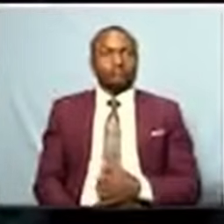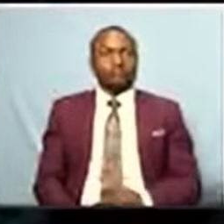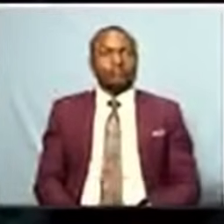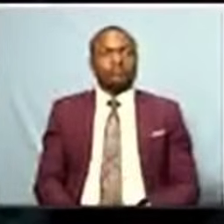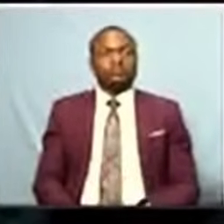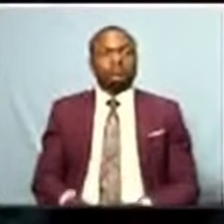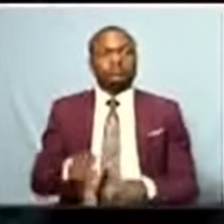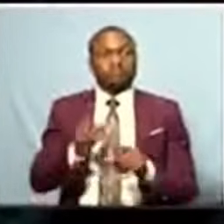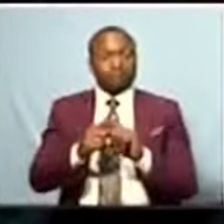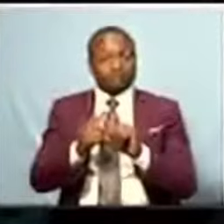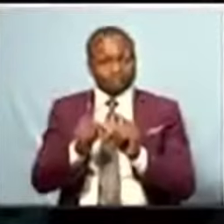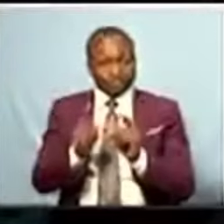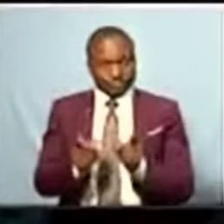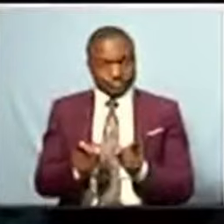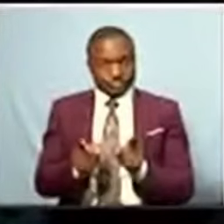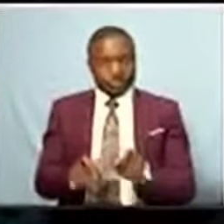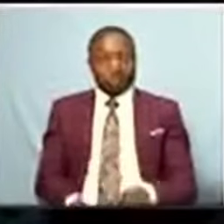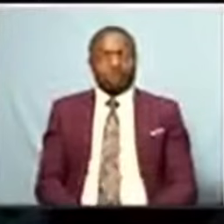observation. However,